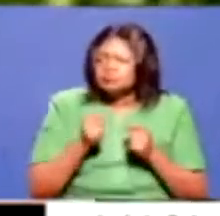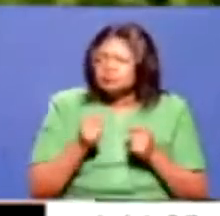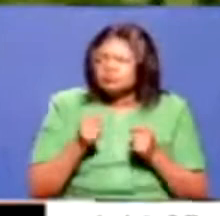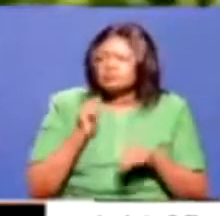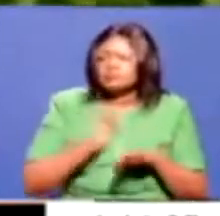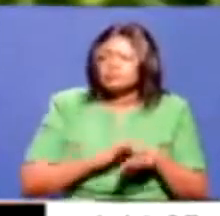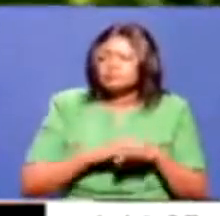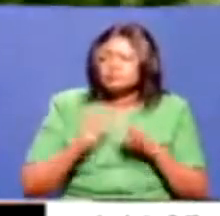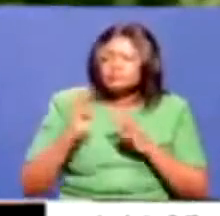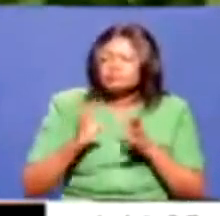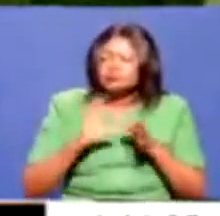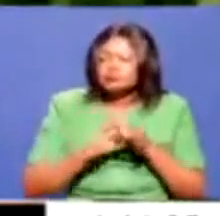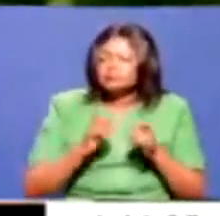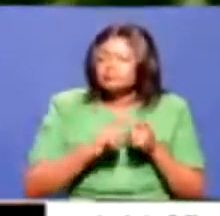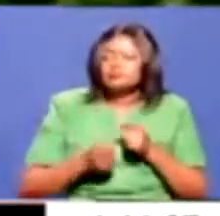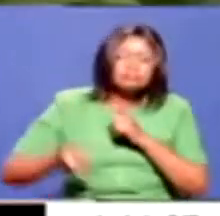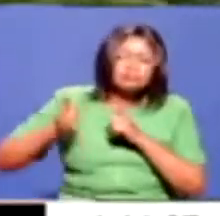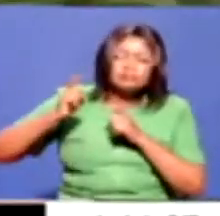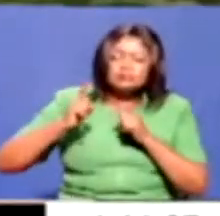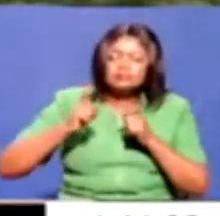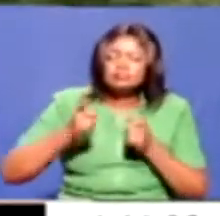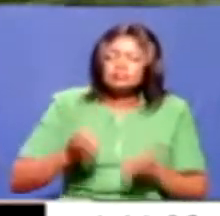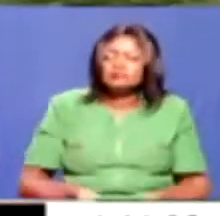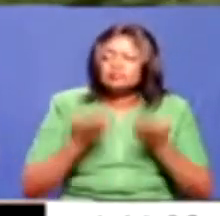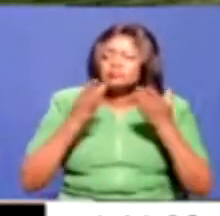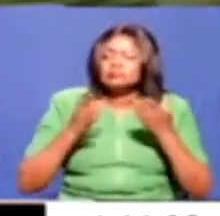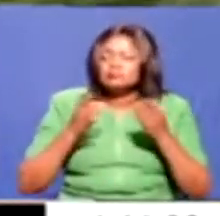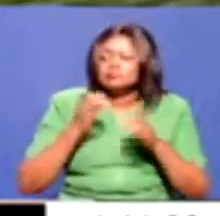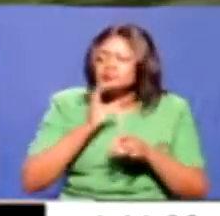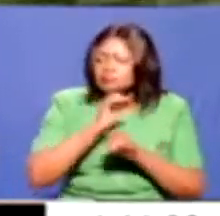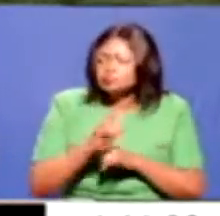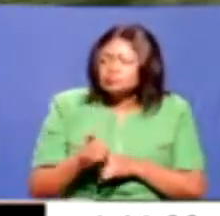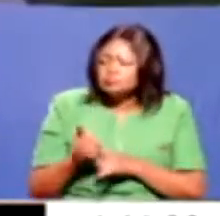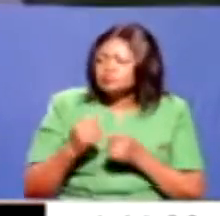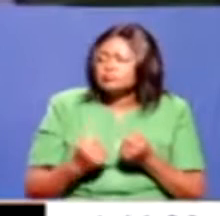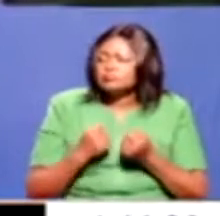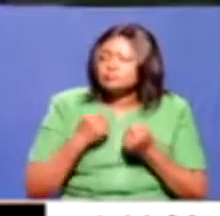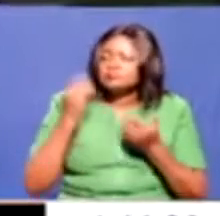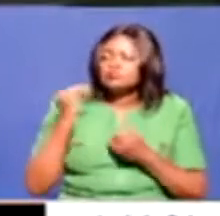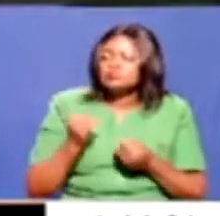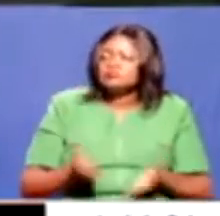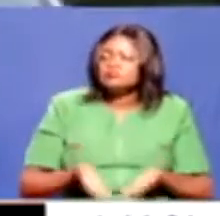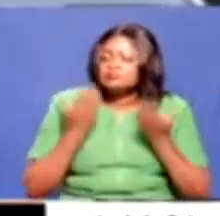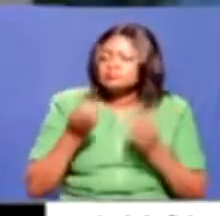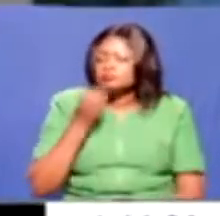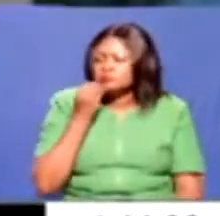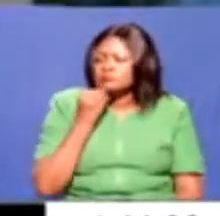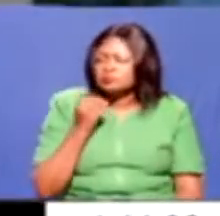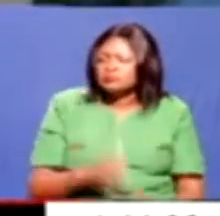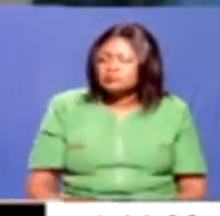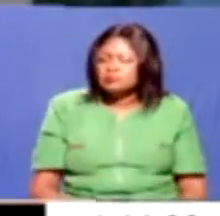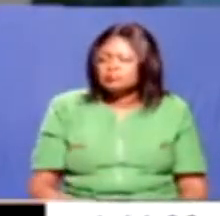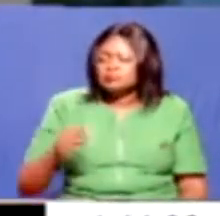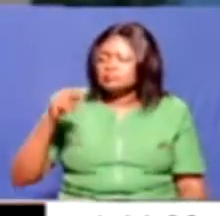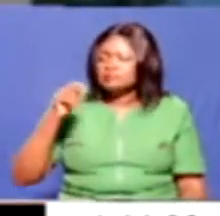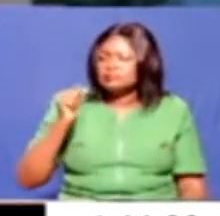with increased mechanization and improved irrigation in a move that is expected to boost yields. Finally, Ghana's central bank has kept